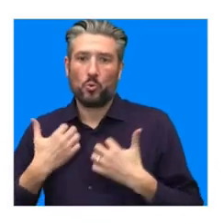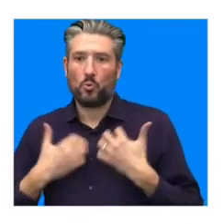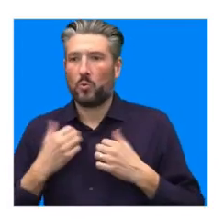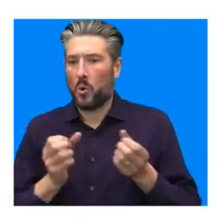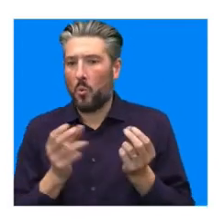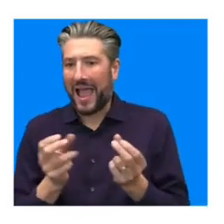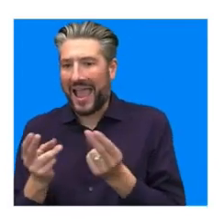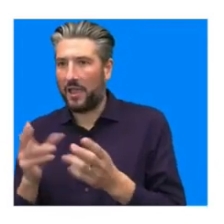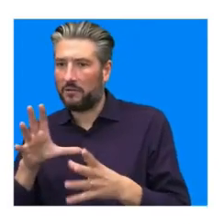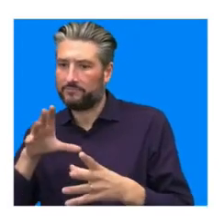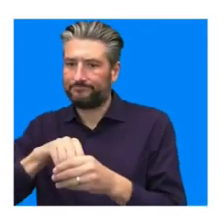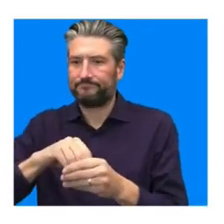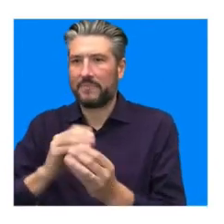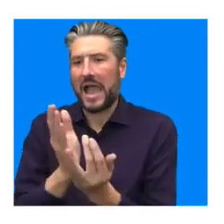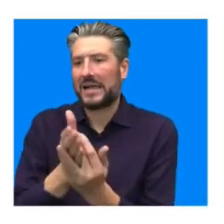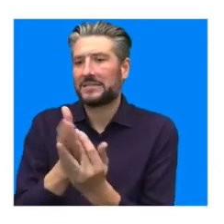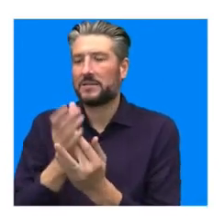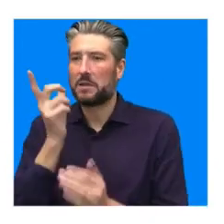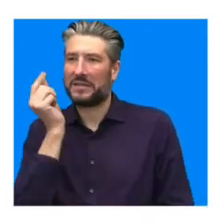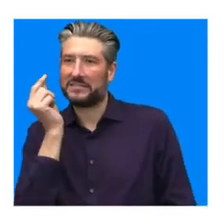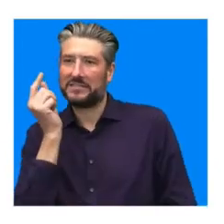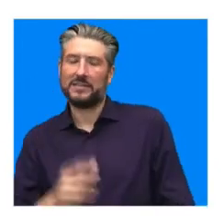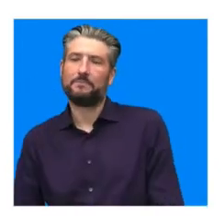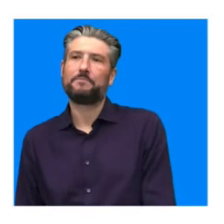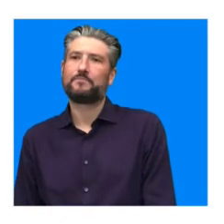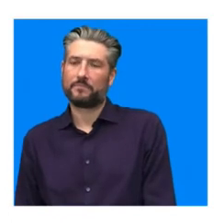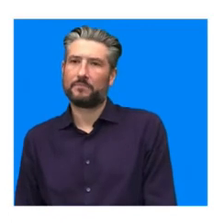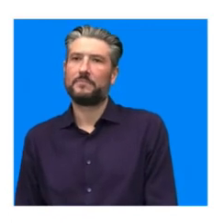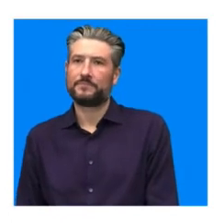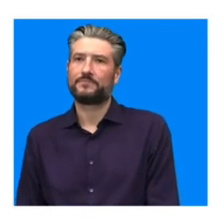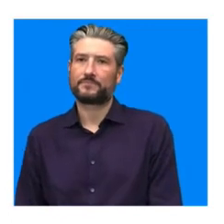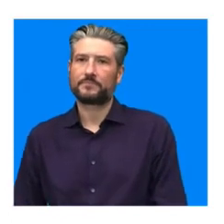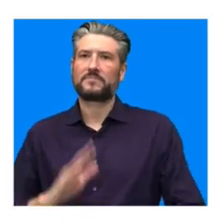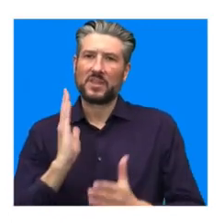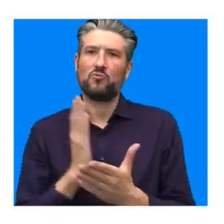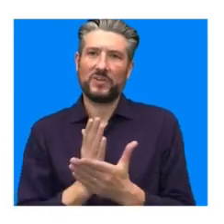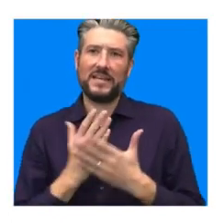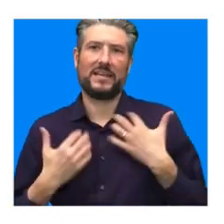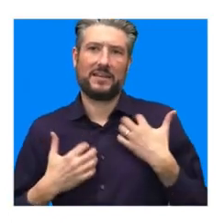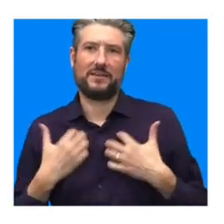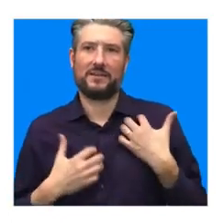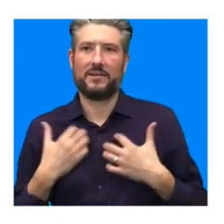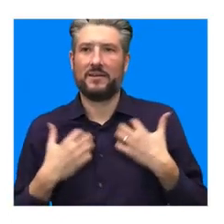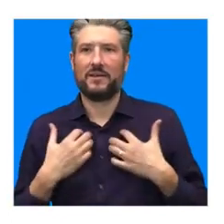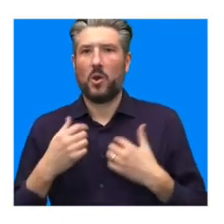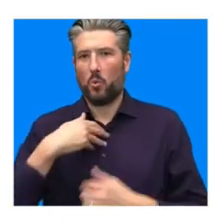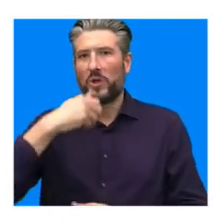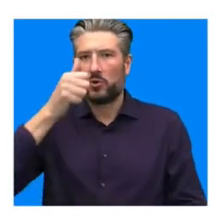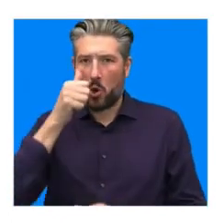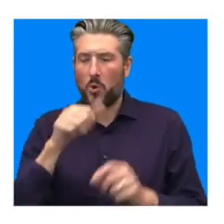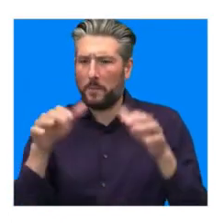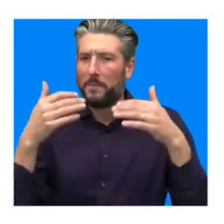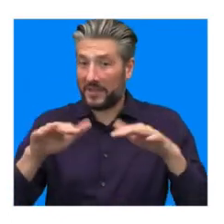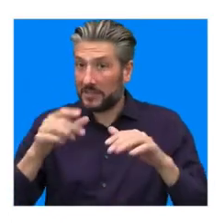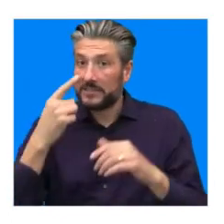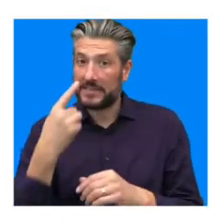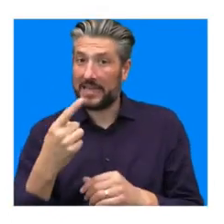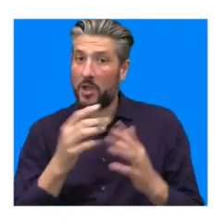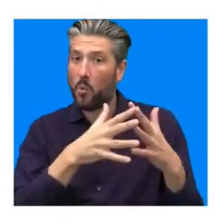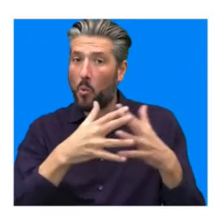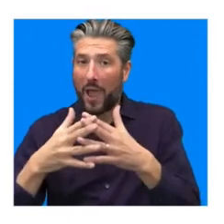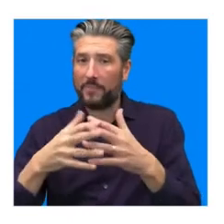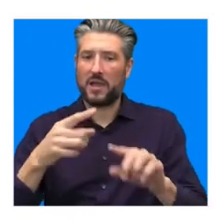this new form of media. It's been really exciting. You can see where we've been on our website at